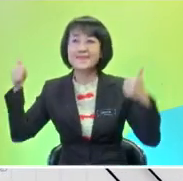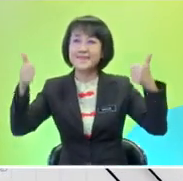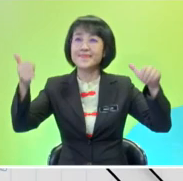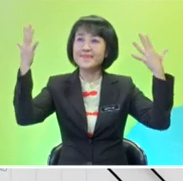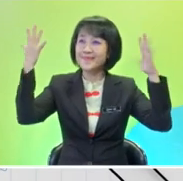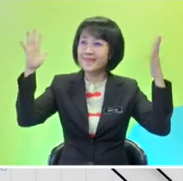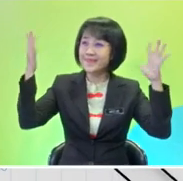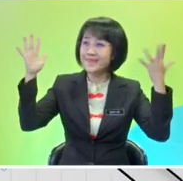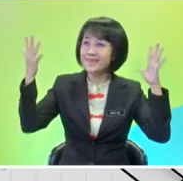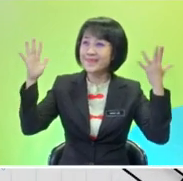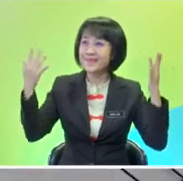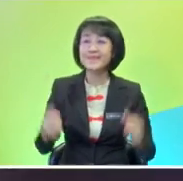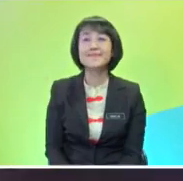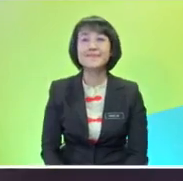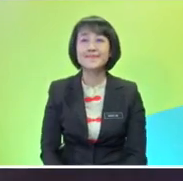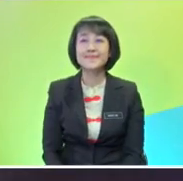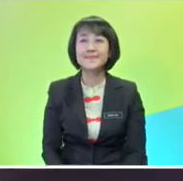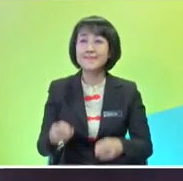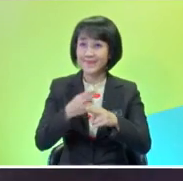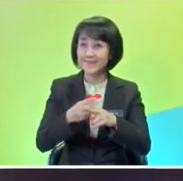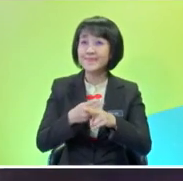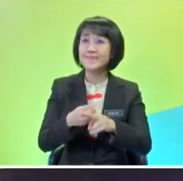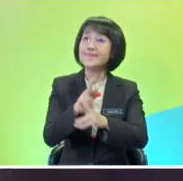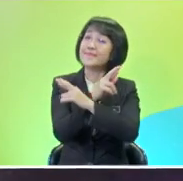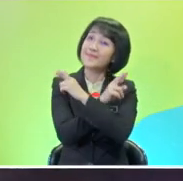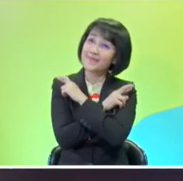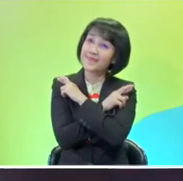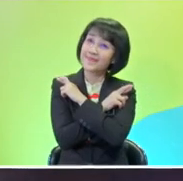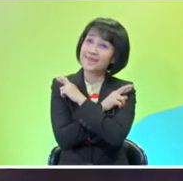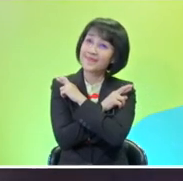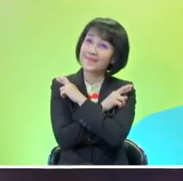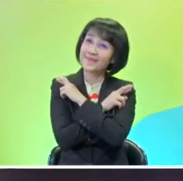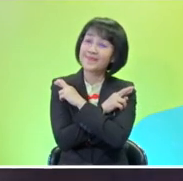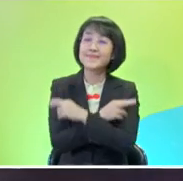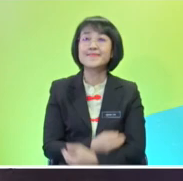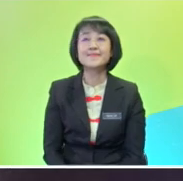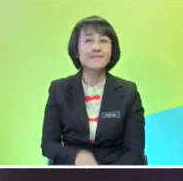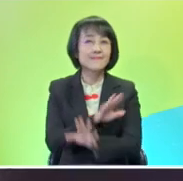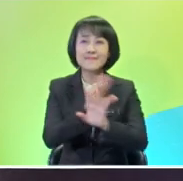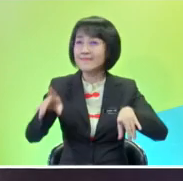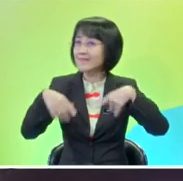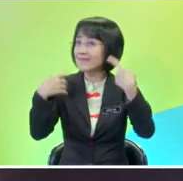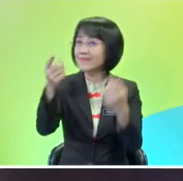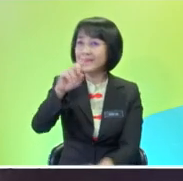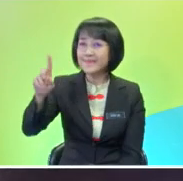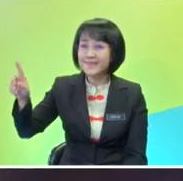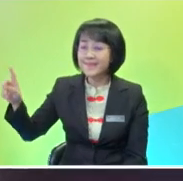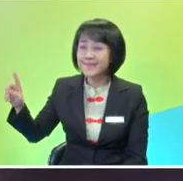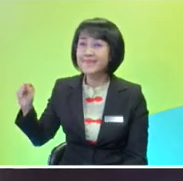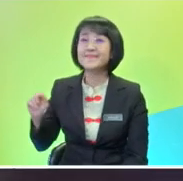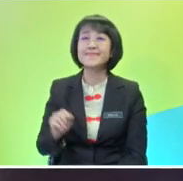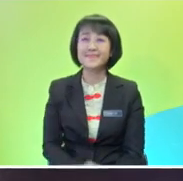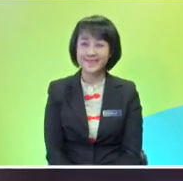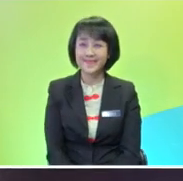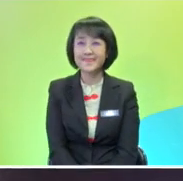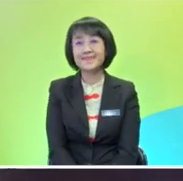any further, how about we take a short break? Is that okay? Sure. Okay, for our friends watching at home, don't go anywhere. We'll be right back with Mr.